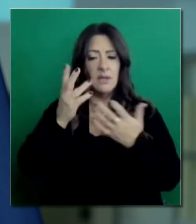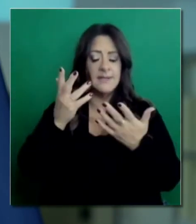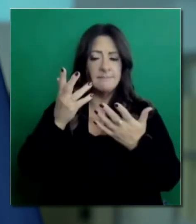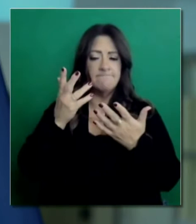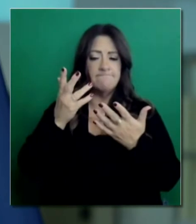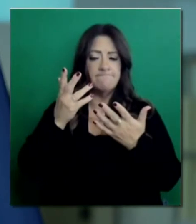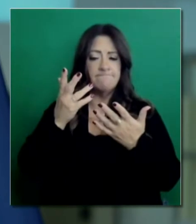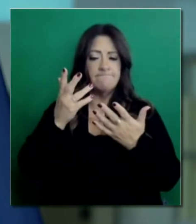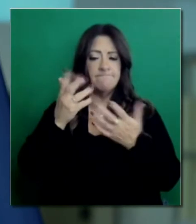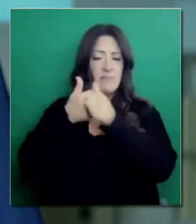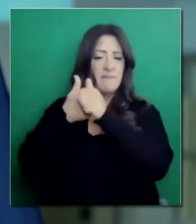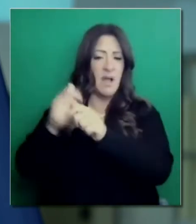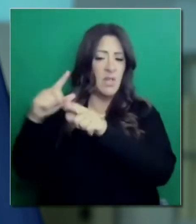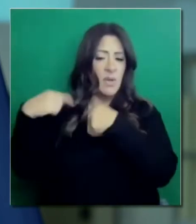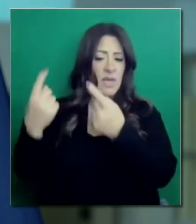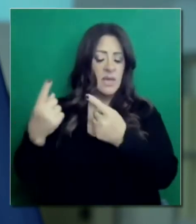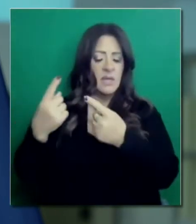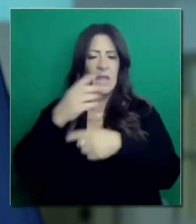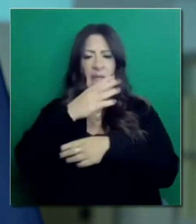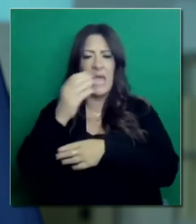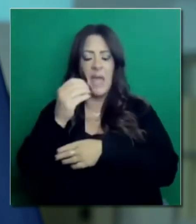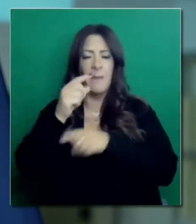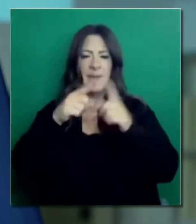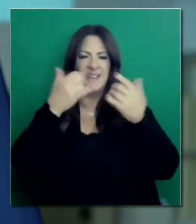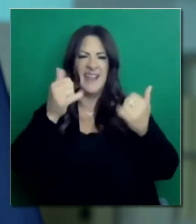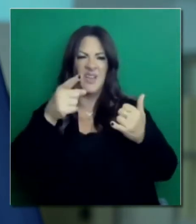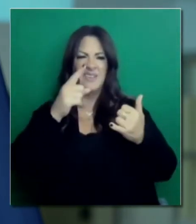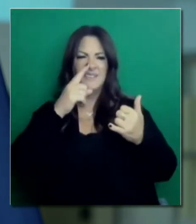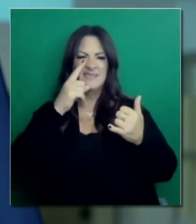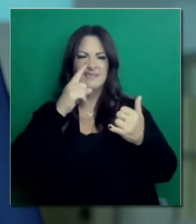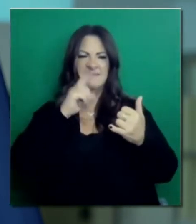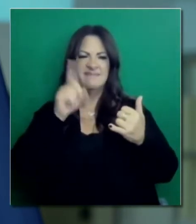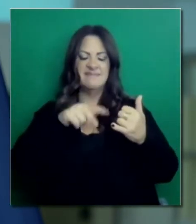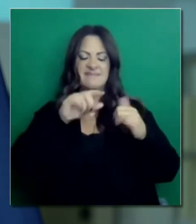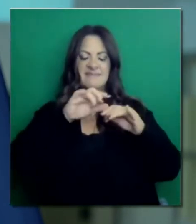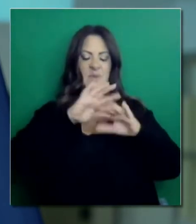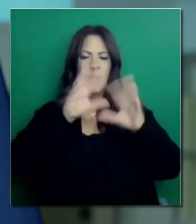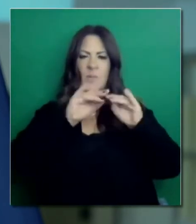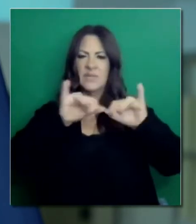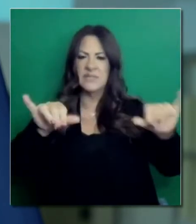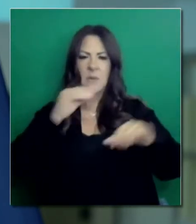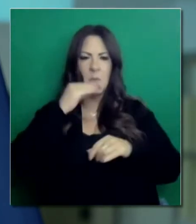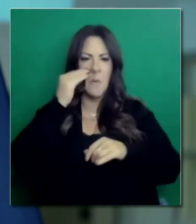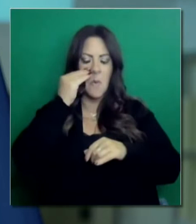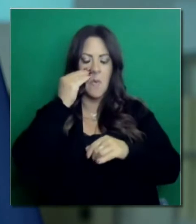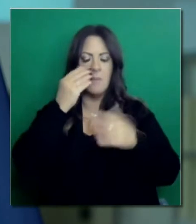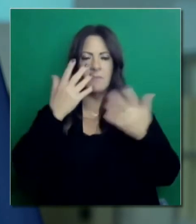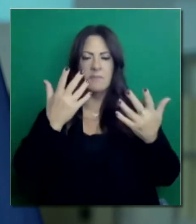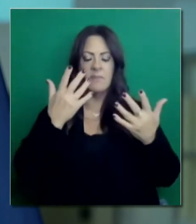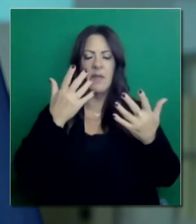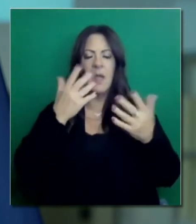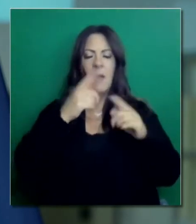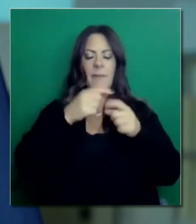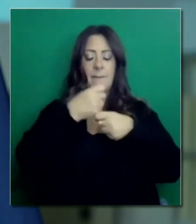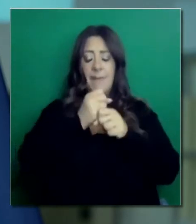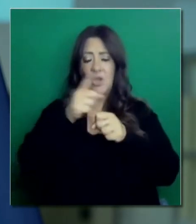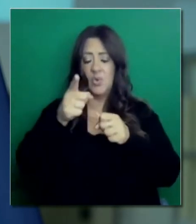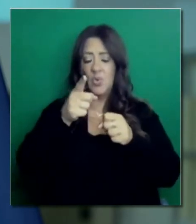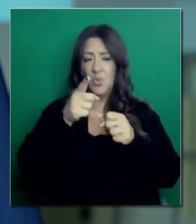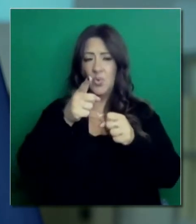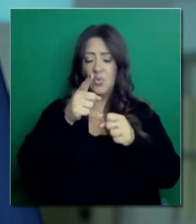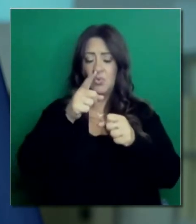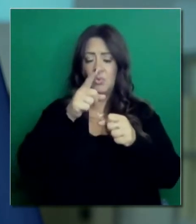aren't we now using forecasts to let counties move from tier to tier? Thank you. Great. Appreciating Dr. Galley's